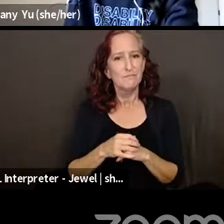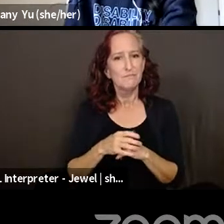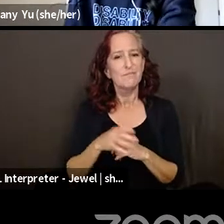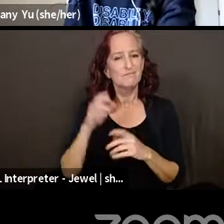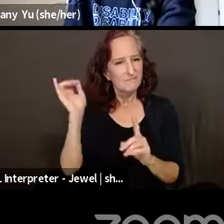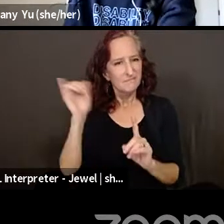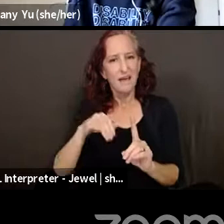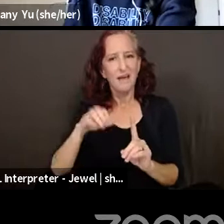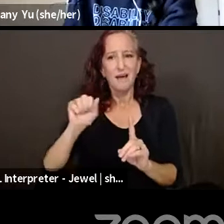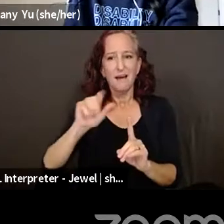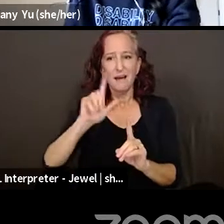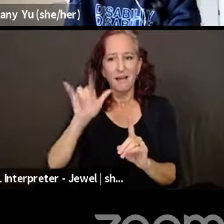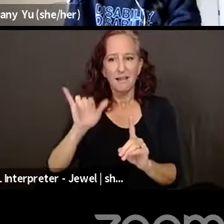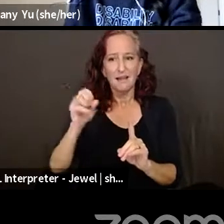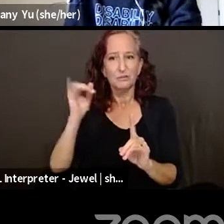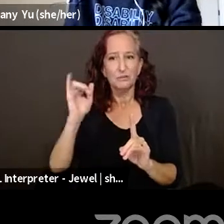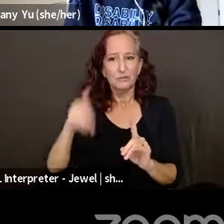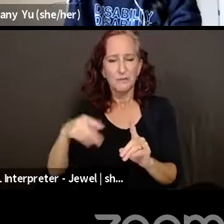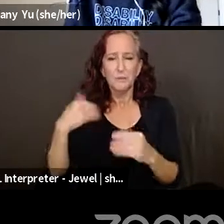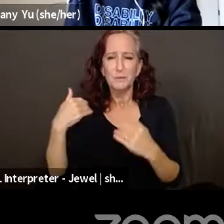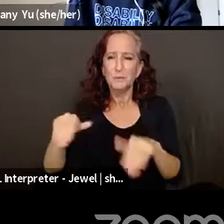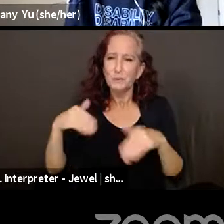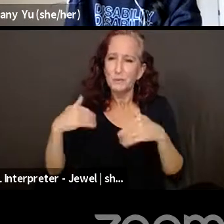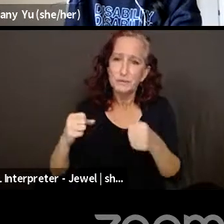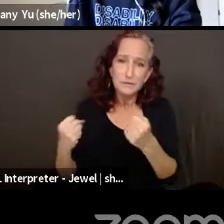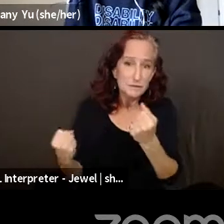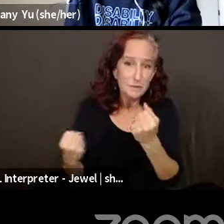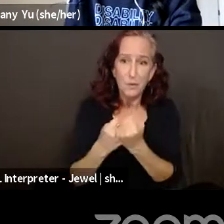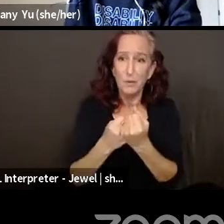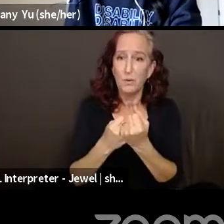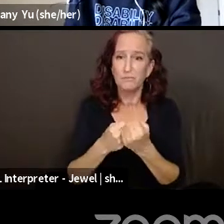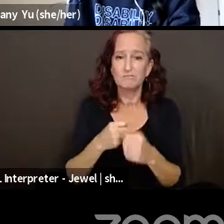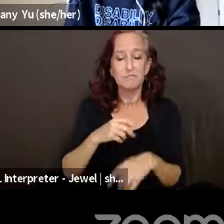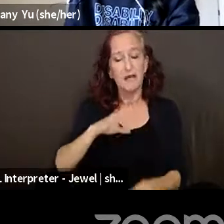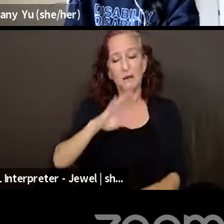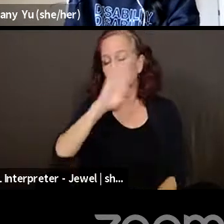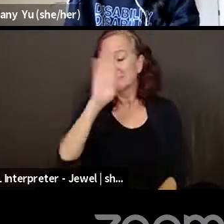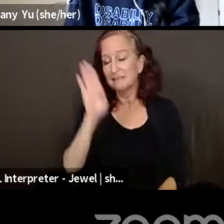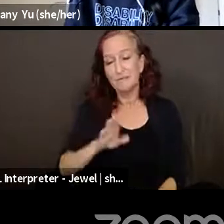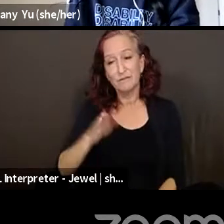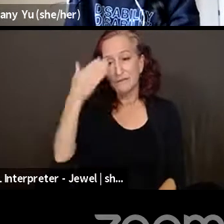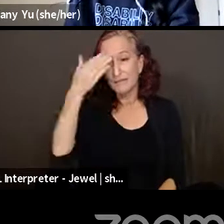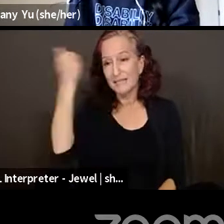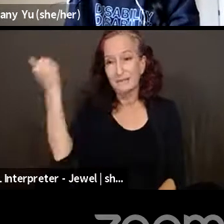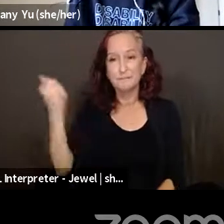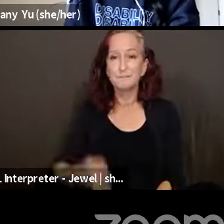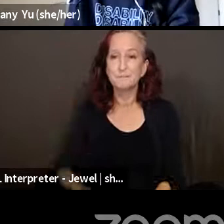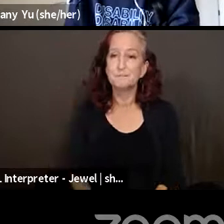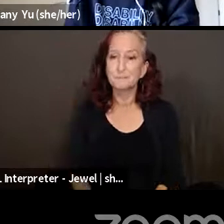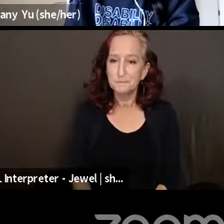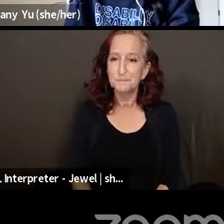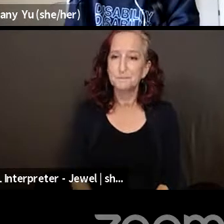allyship and support that I'll just never forget.